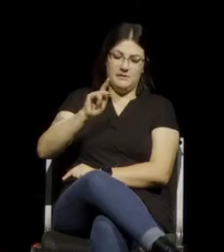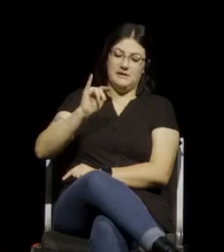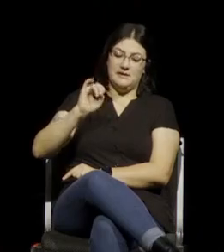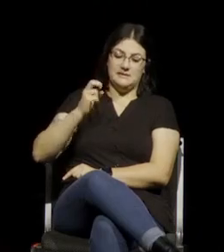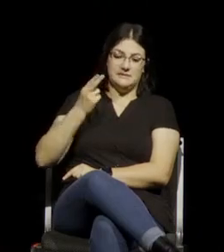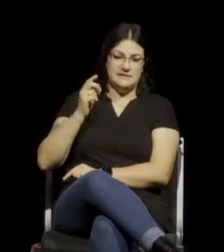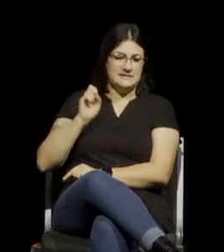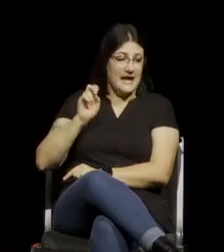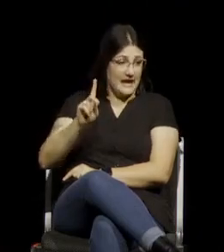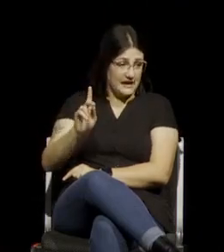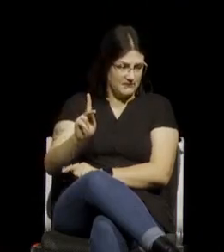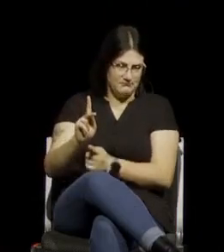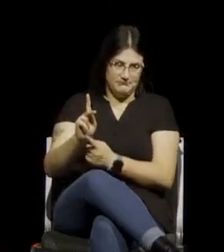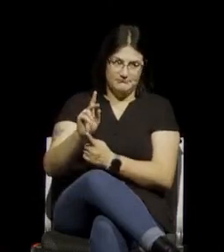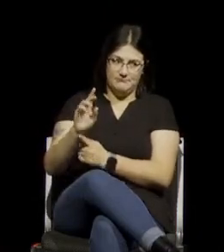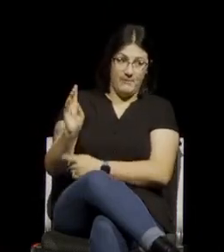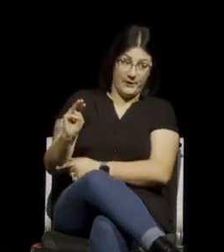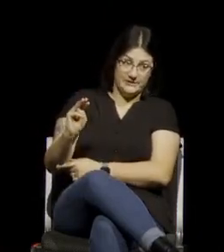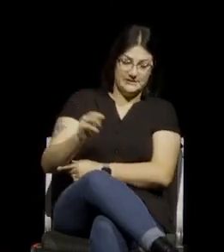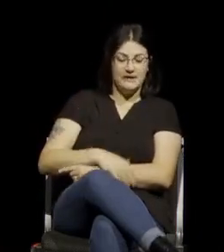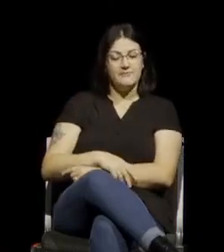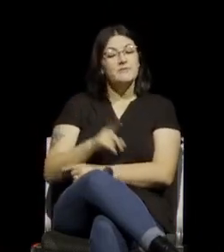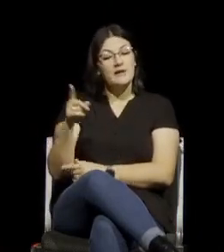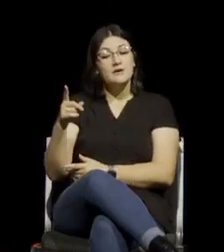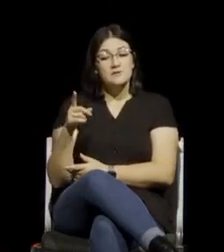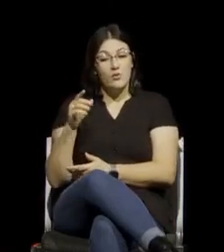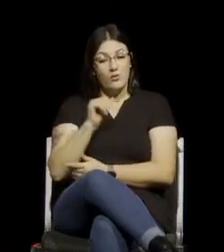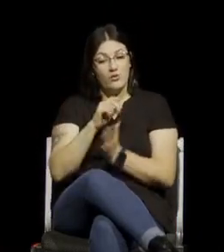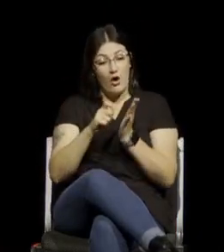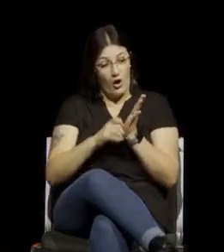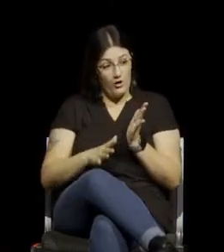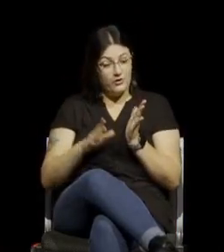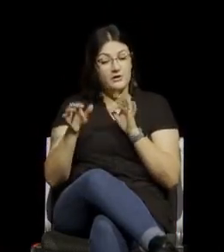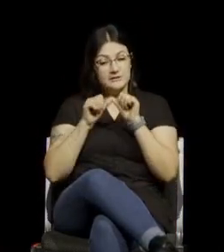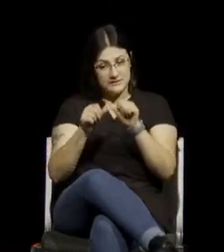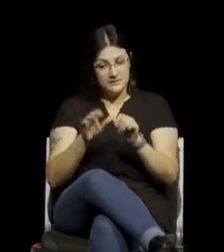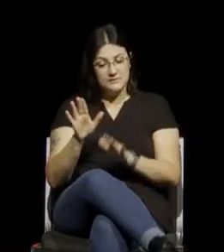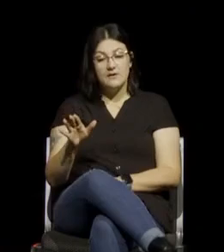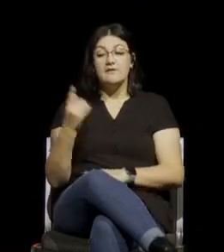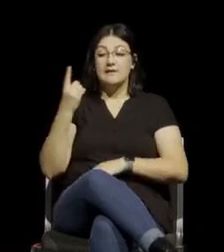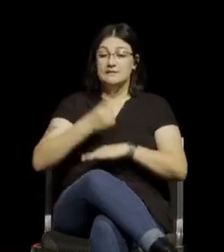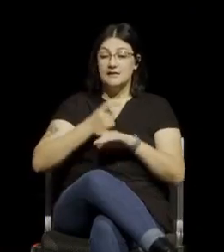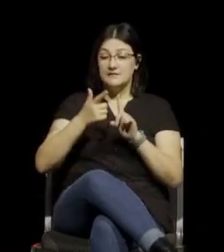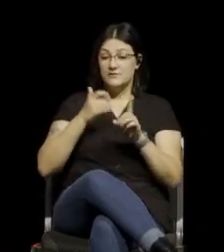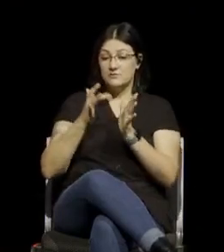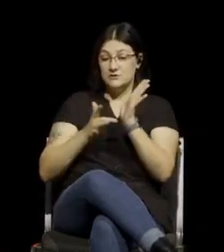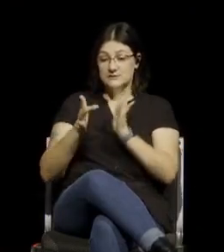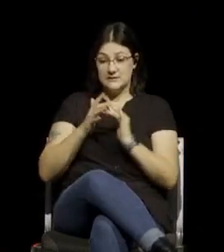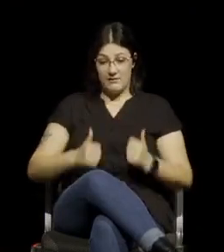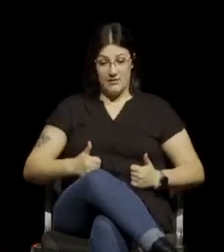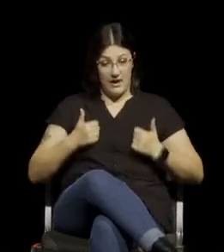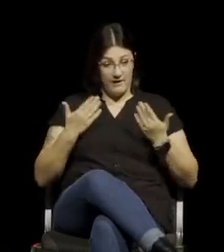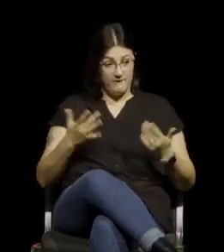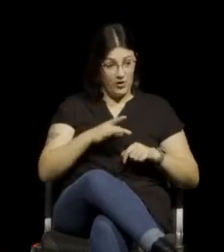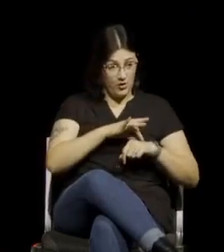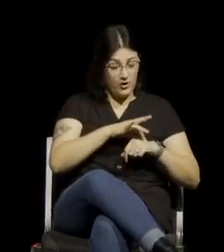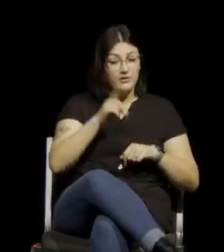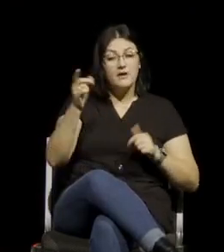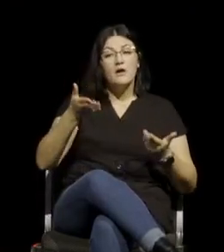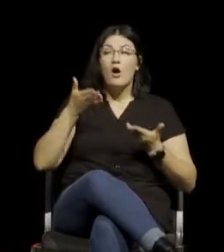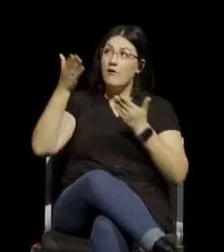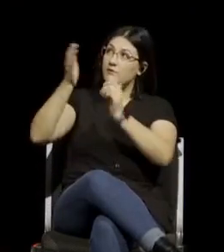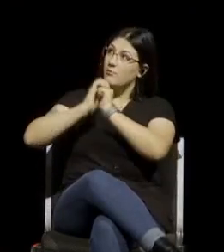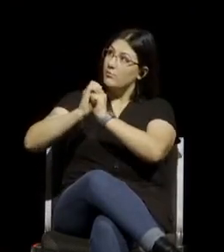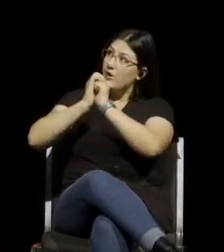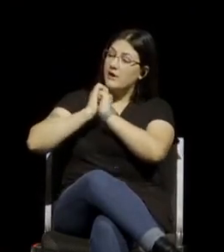let's continue into verse 7. The author of Hebrews continues, during the days of Jesus' life on earth, he offered up prayers and petitions